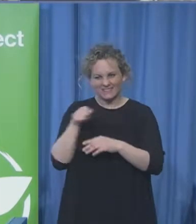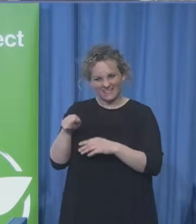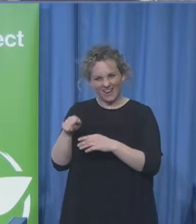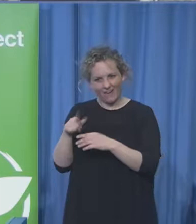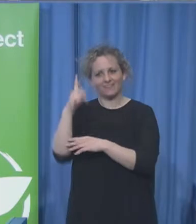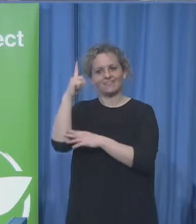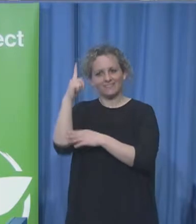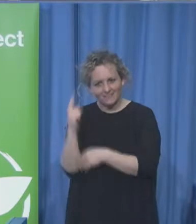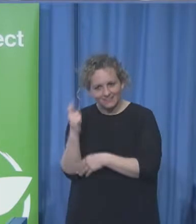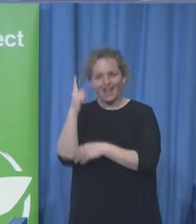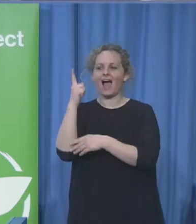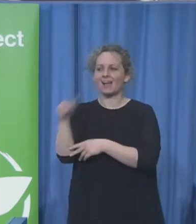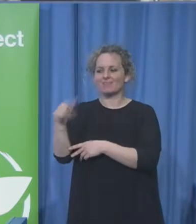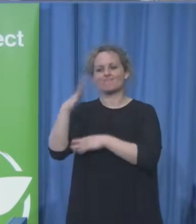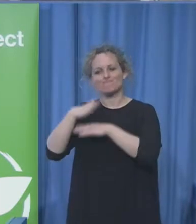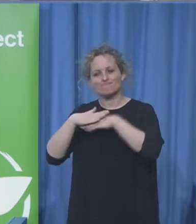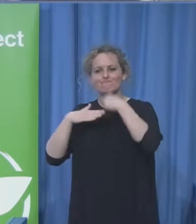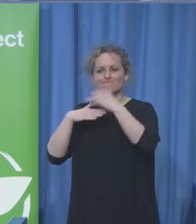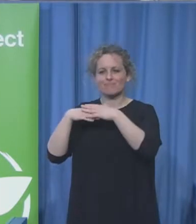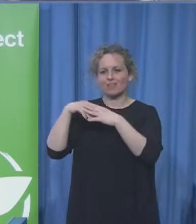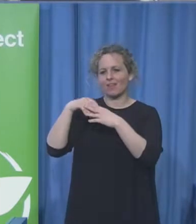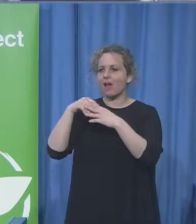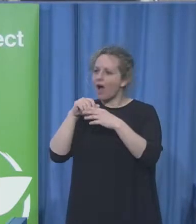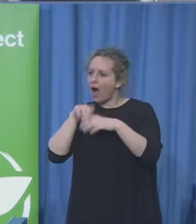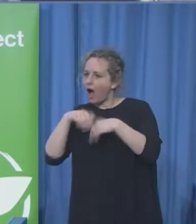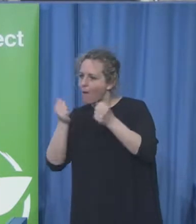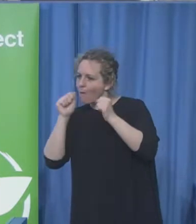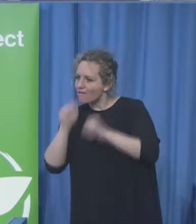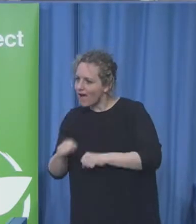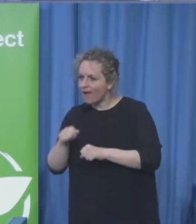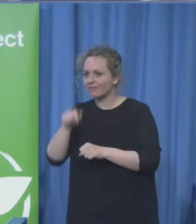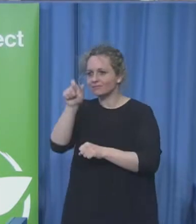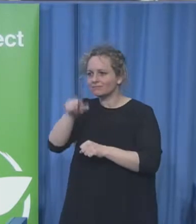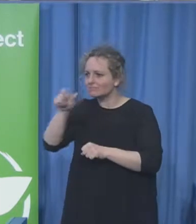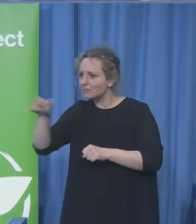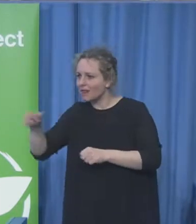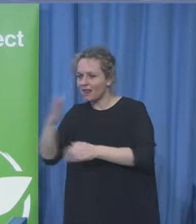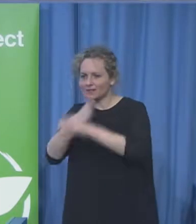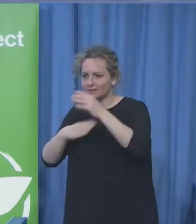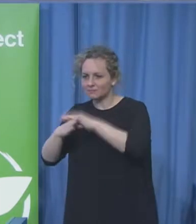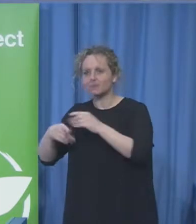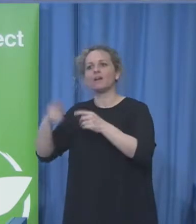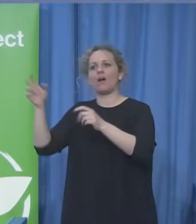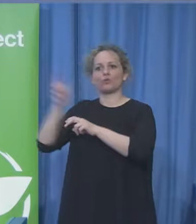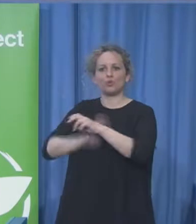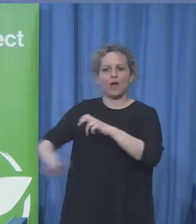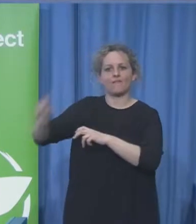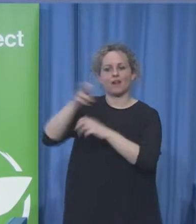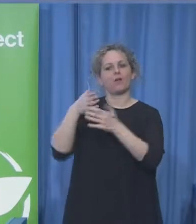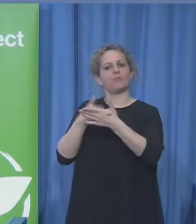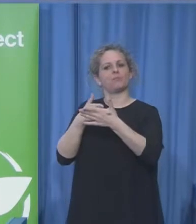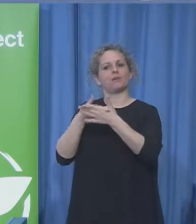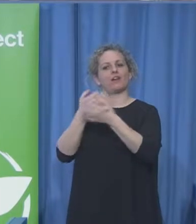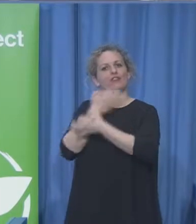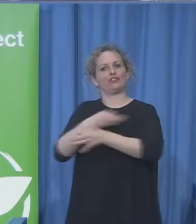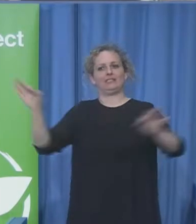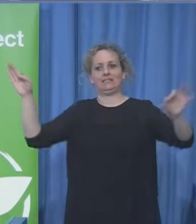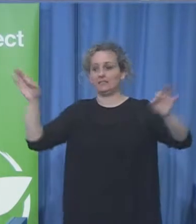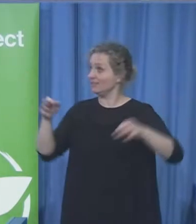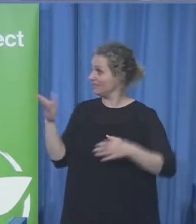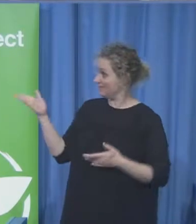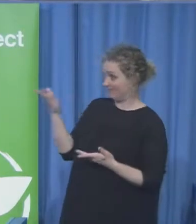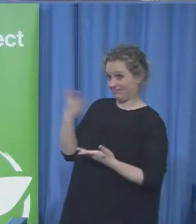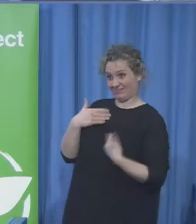gave us many tips on how we could make it even more accessible. From this, we could see that only having an accessible lodge